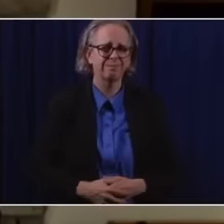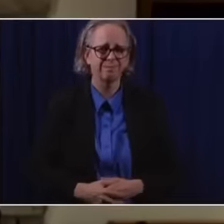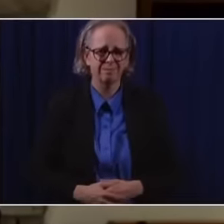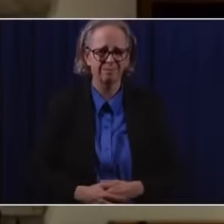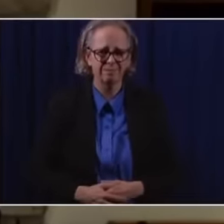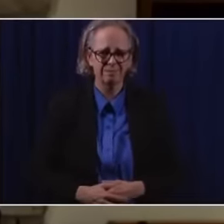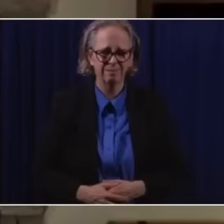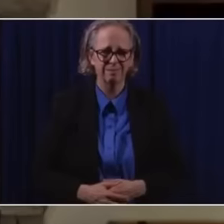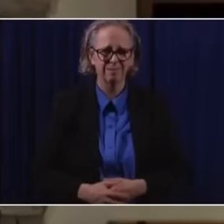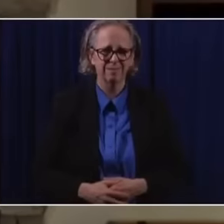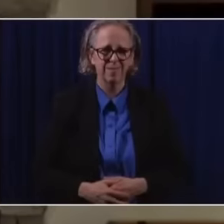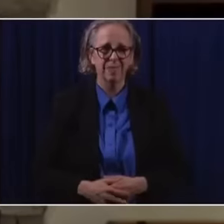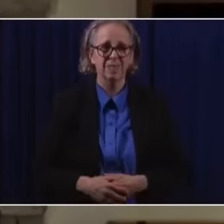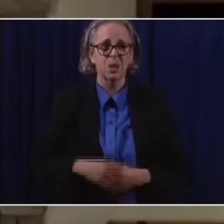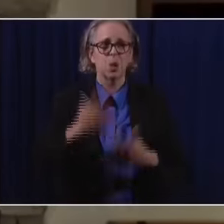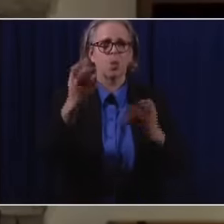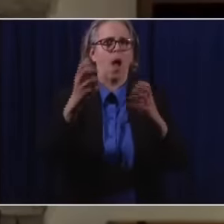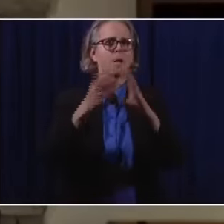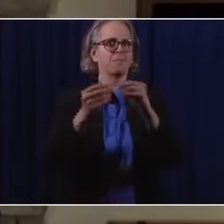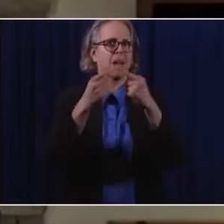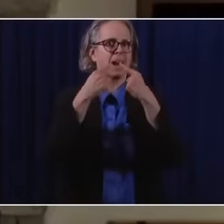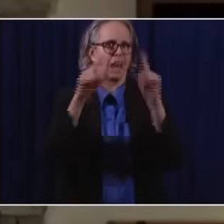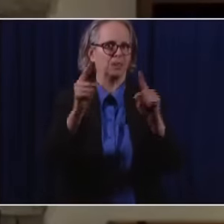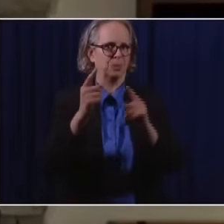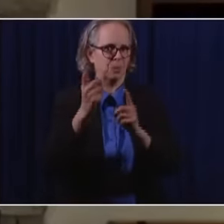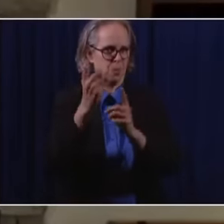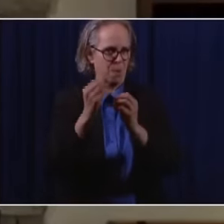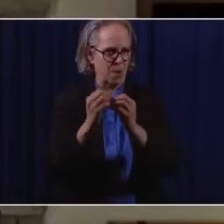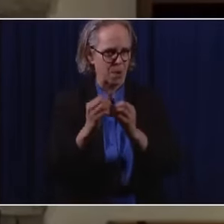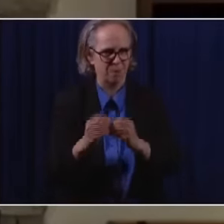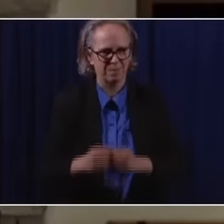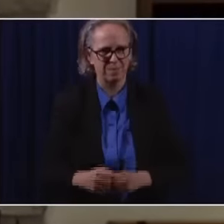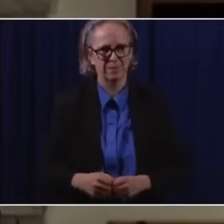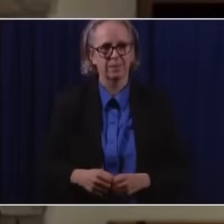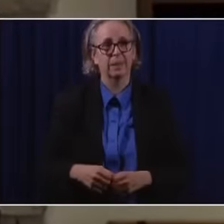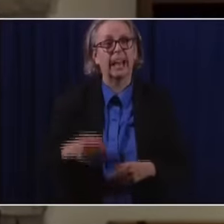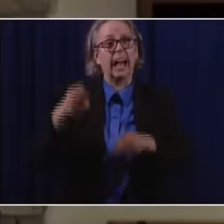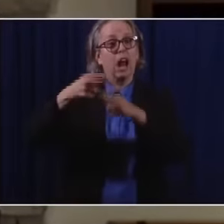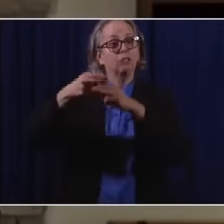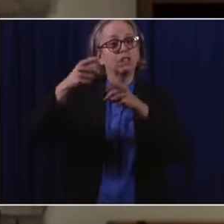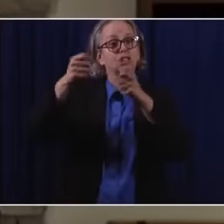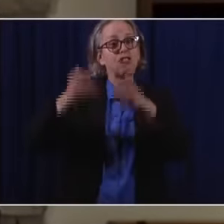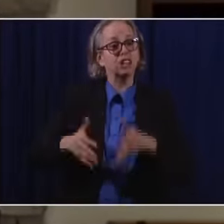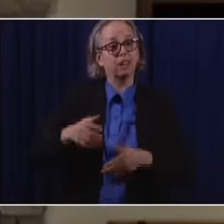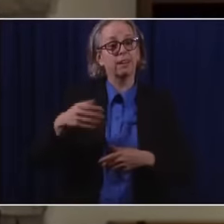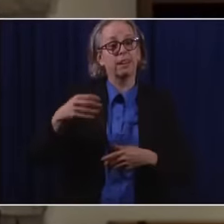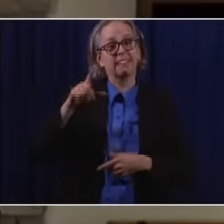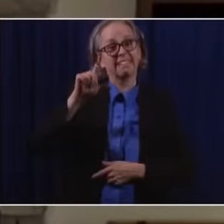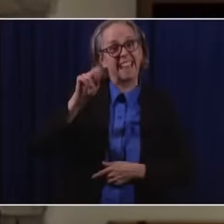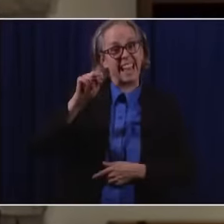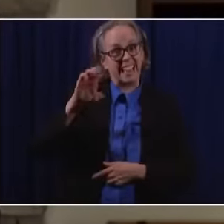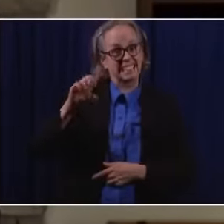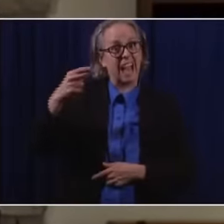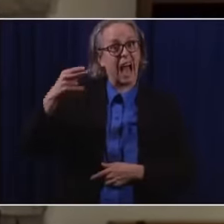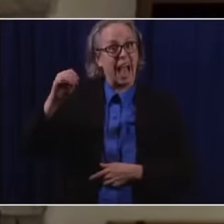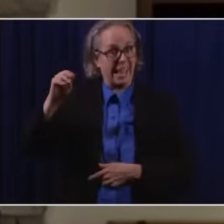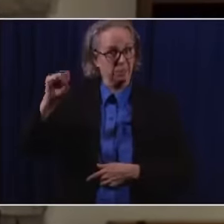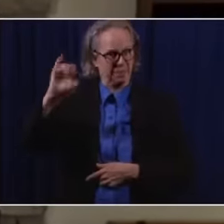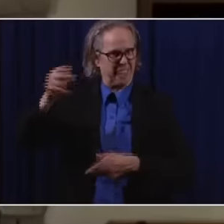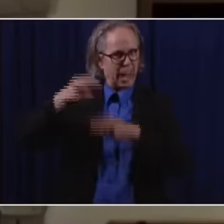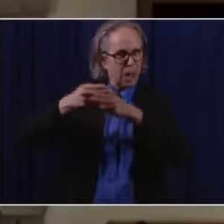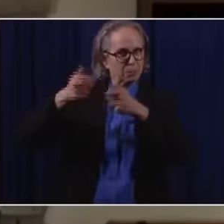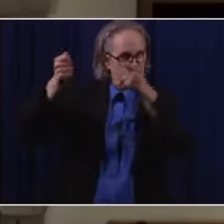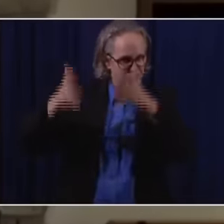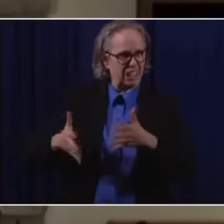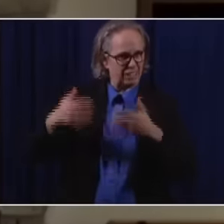One more announcement. Interim Director of Health Lance Himes issued a directive today to require all